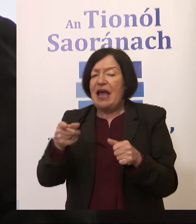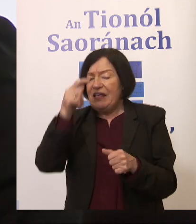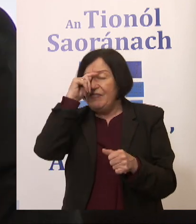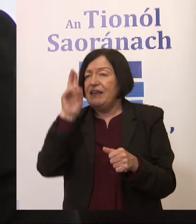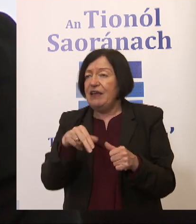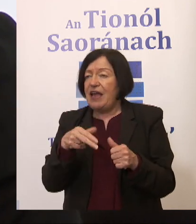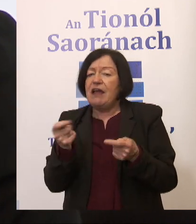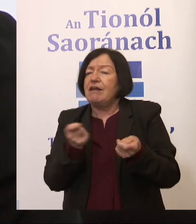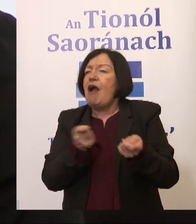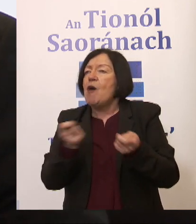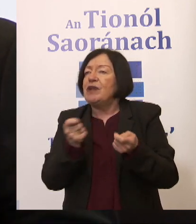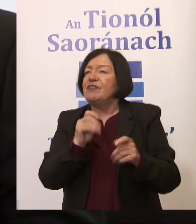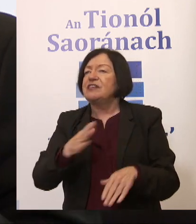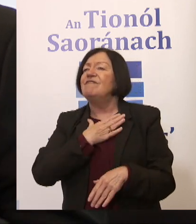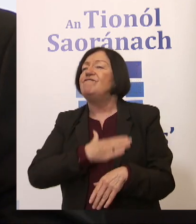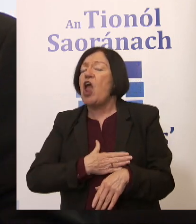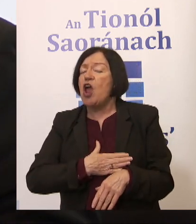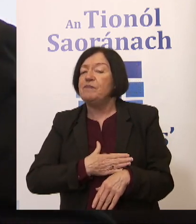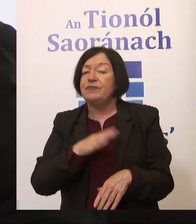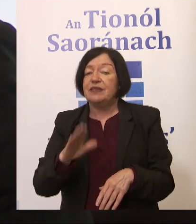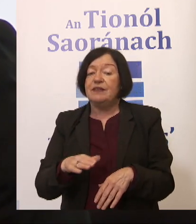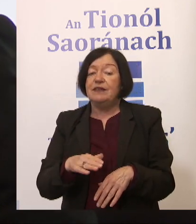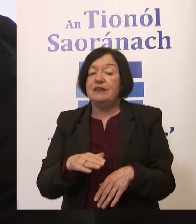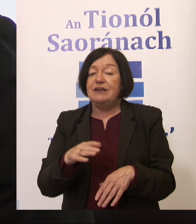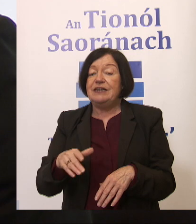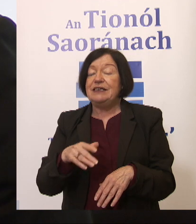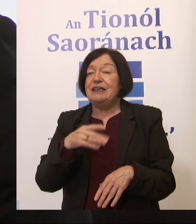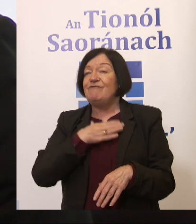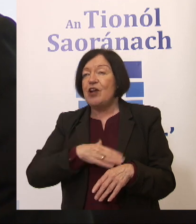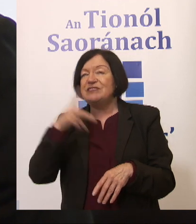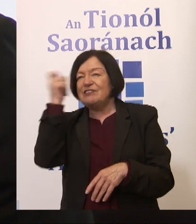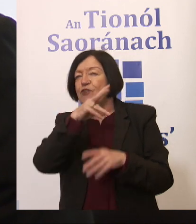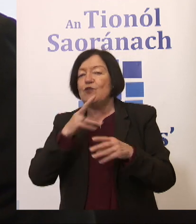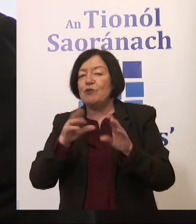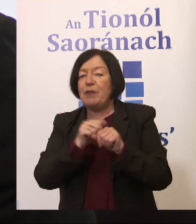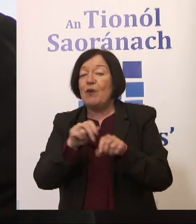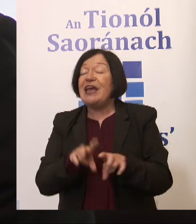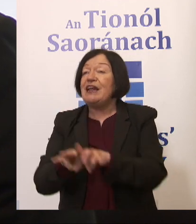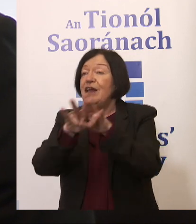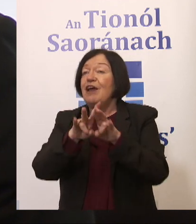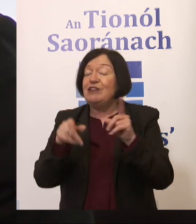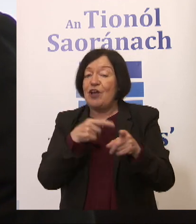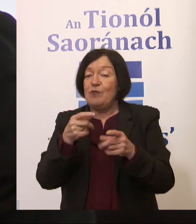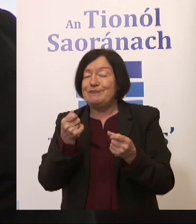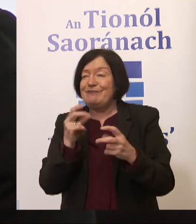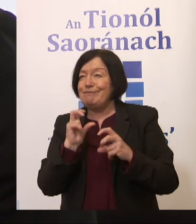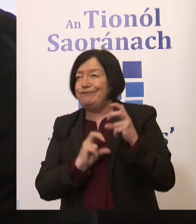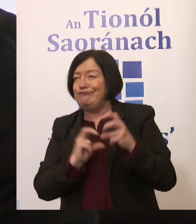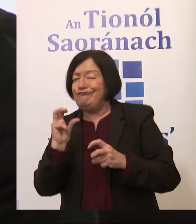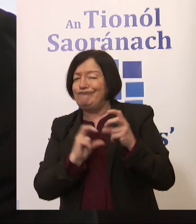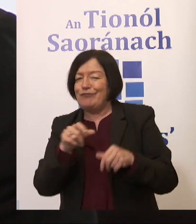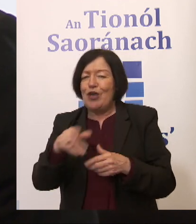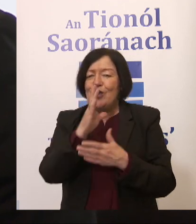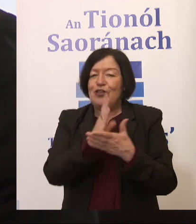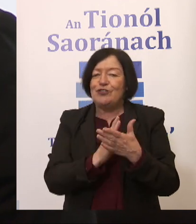be accommodated in a way that's fair. Fair is a difficult word around equalisation, because they're always controversial, because some